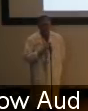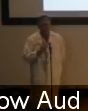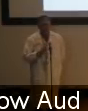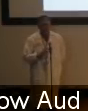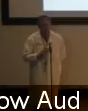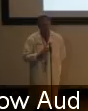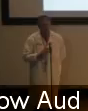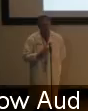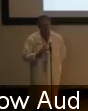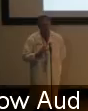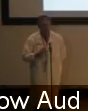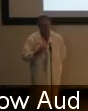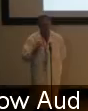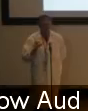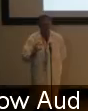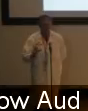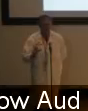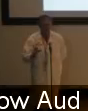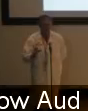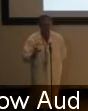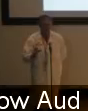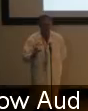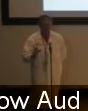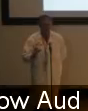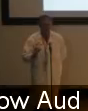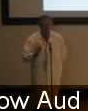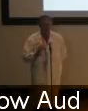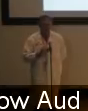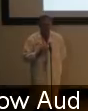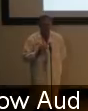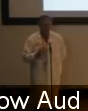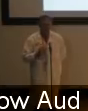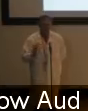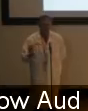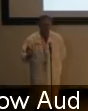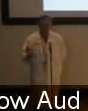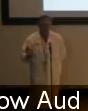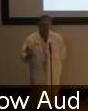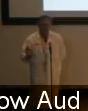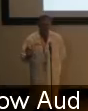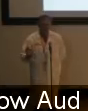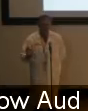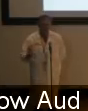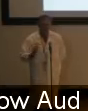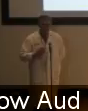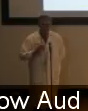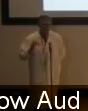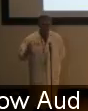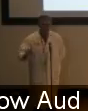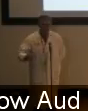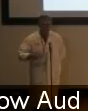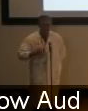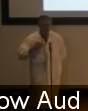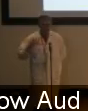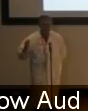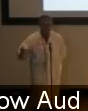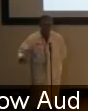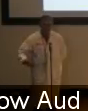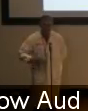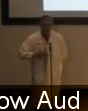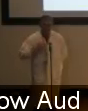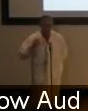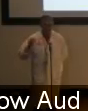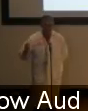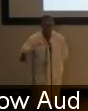the number of transfer patients that we're taking that are in the ICUs. And those ICU patients have a long course. So it's not going to be for a while till we start